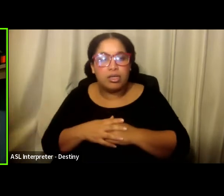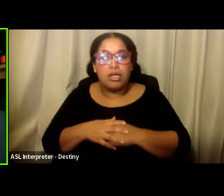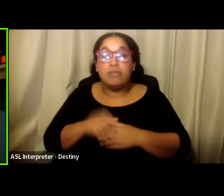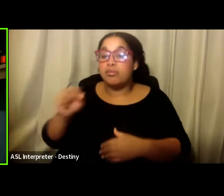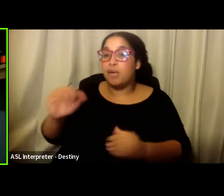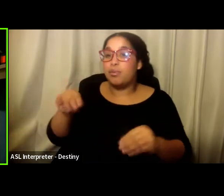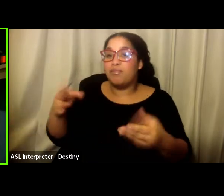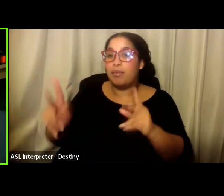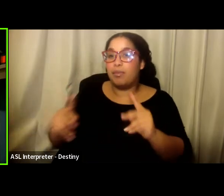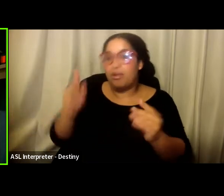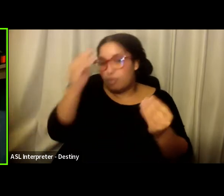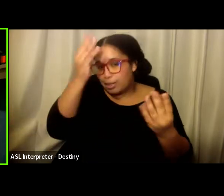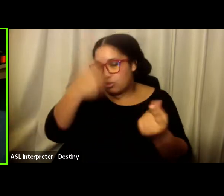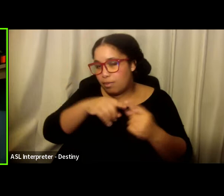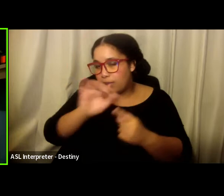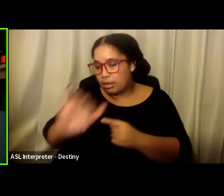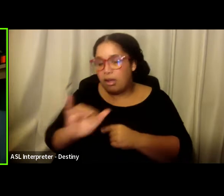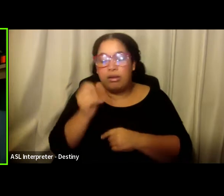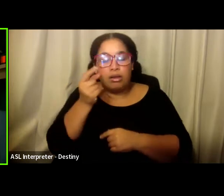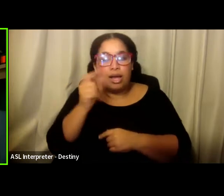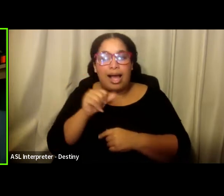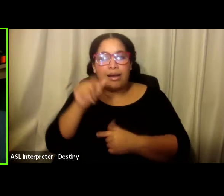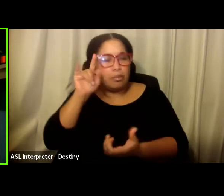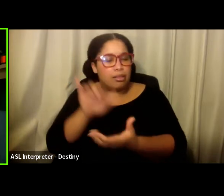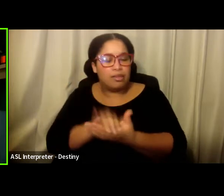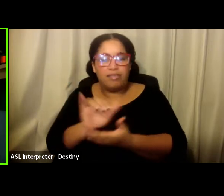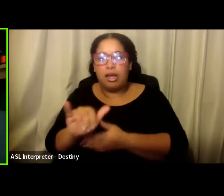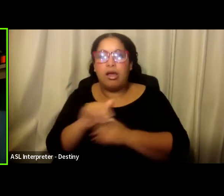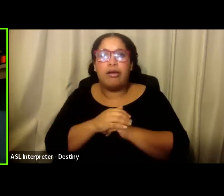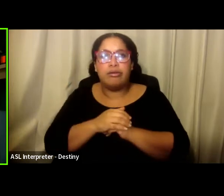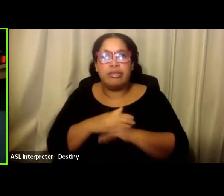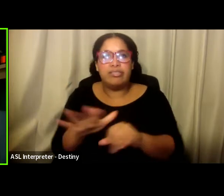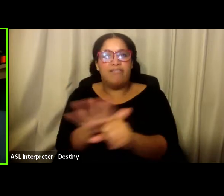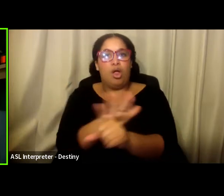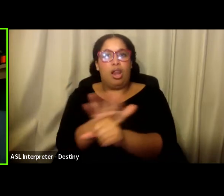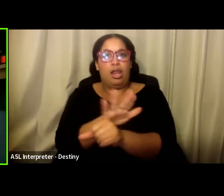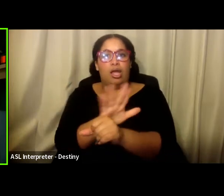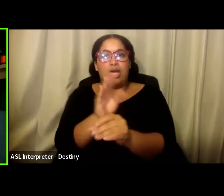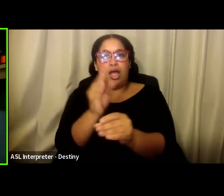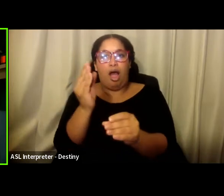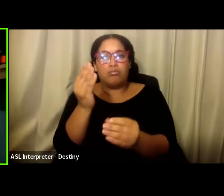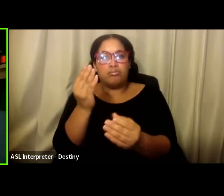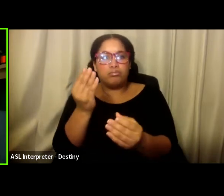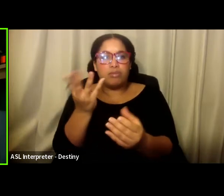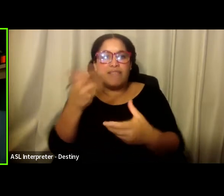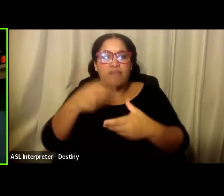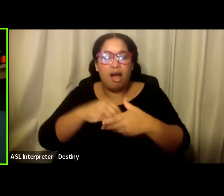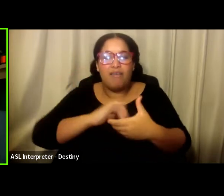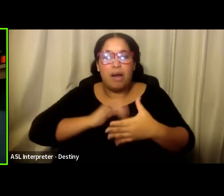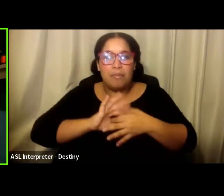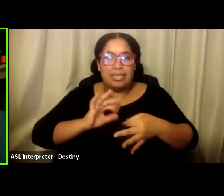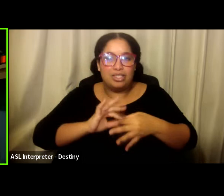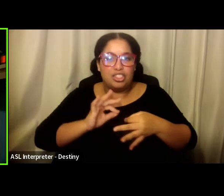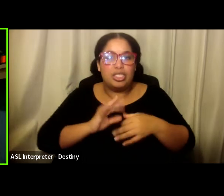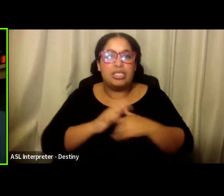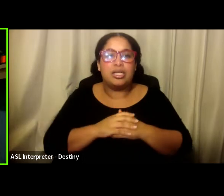people information on it, I do not believe that it is fully integrated into like our messaging yet. But